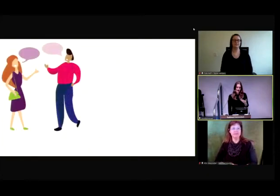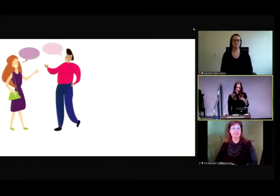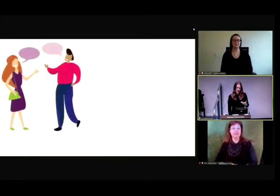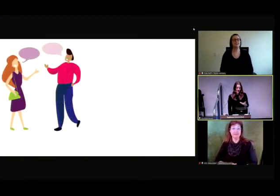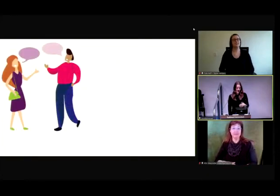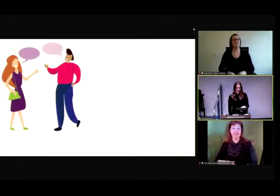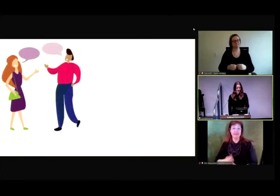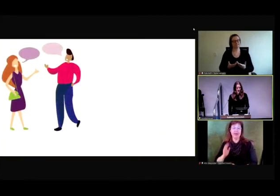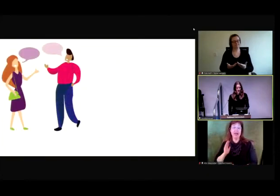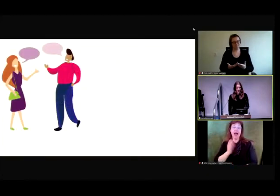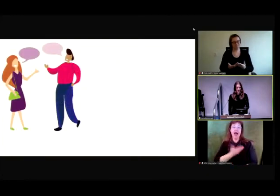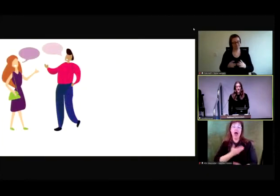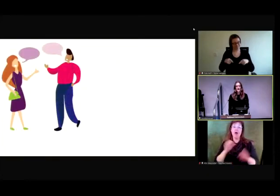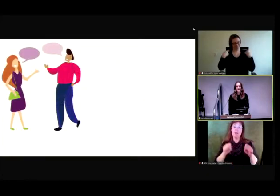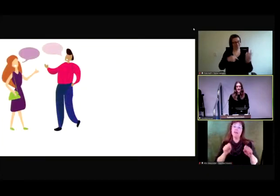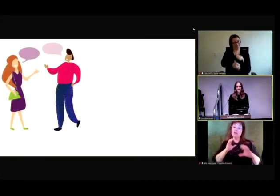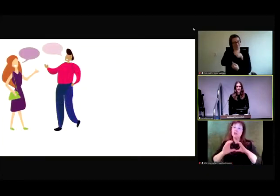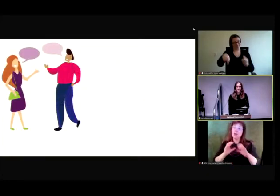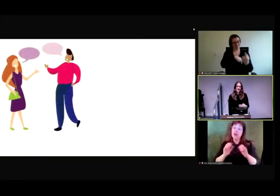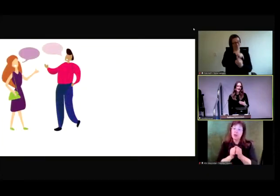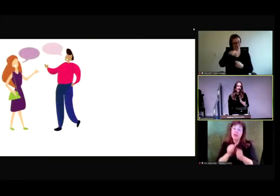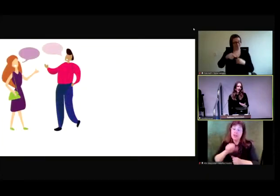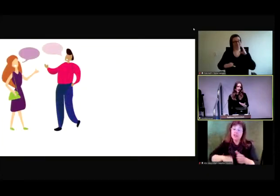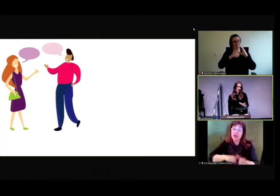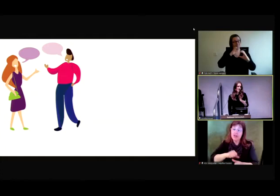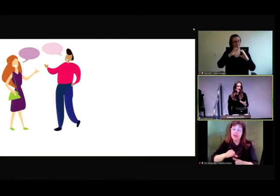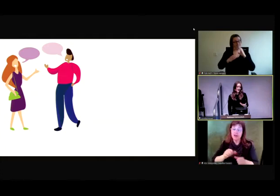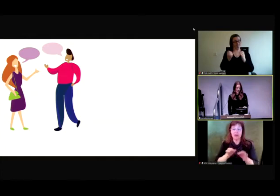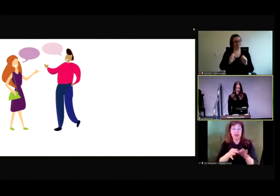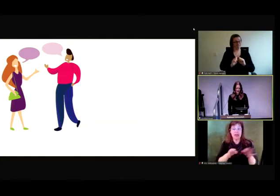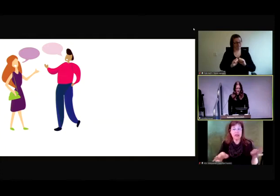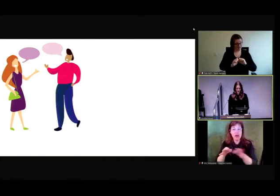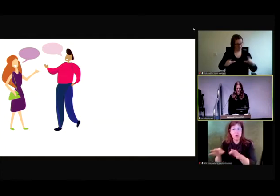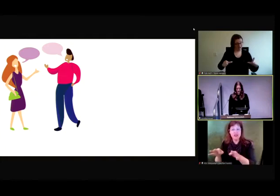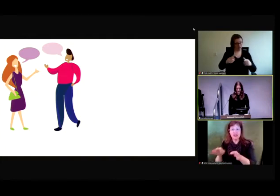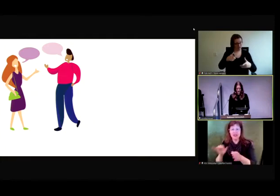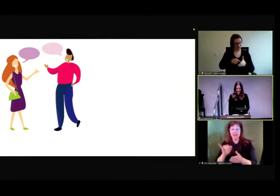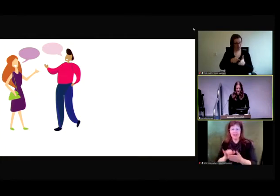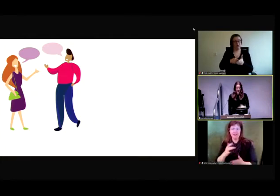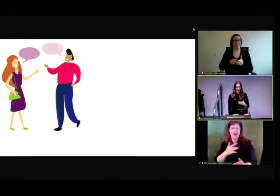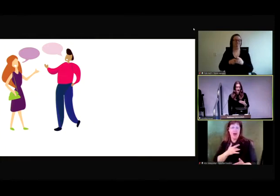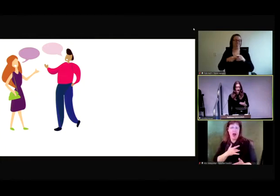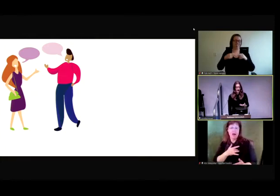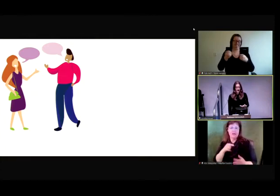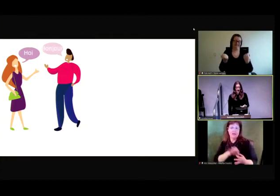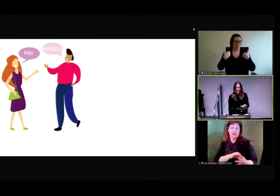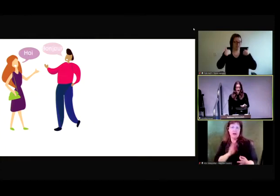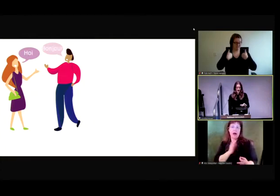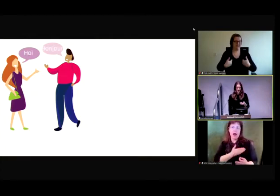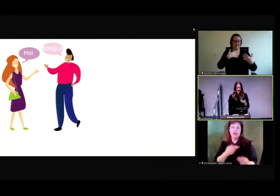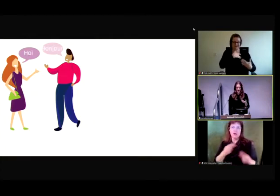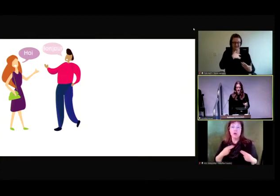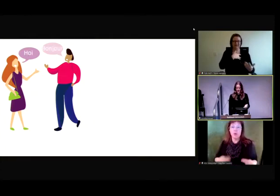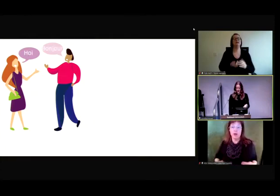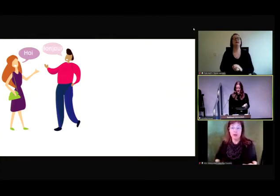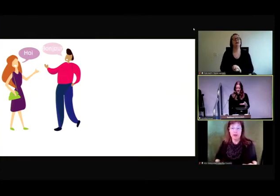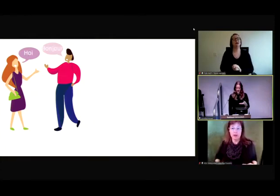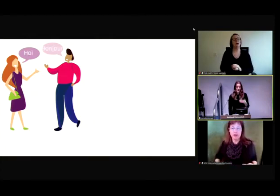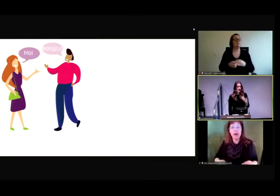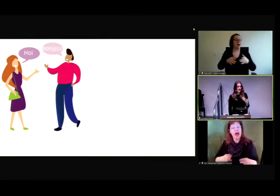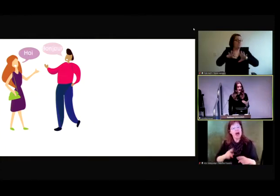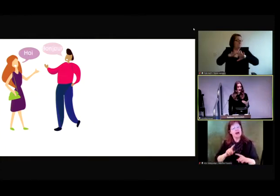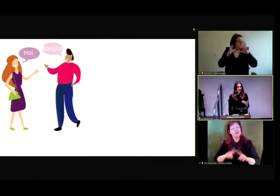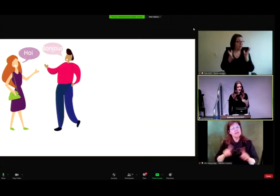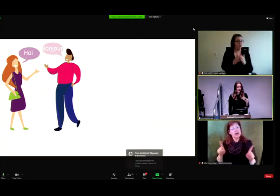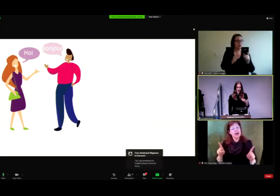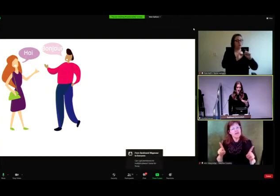Our ability to communicate with each other using language is at the heart of what makes us human. However, languages around the world